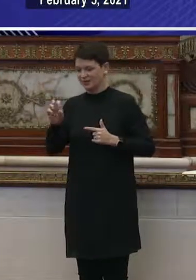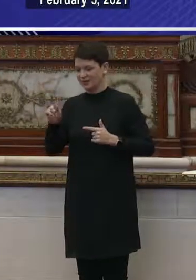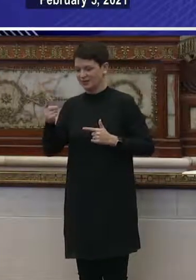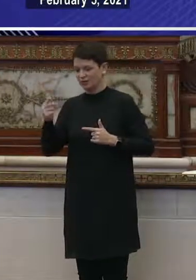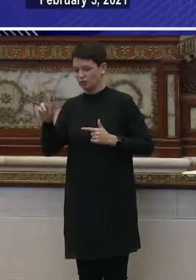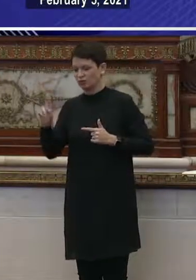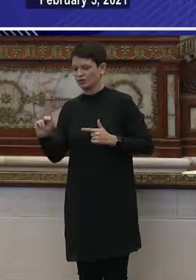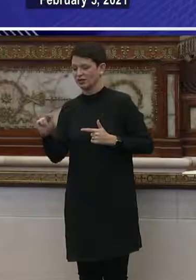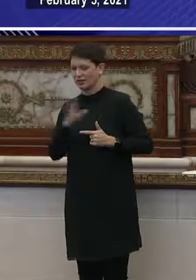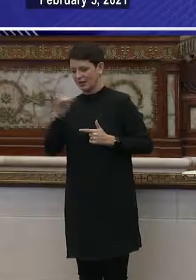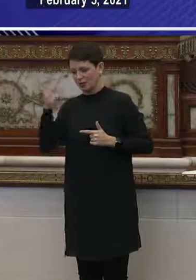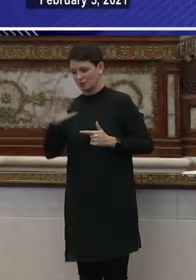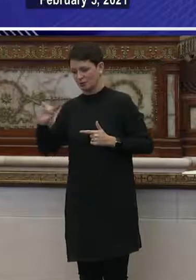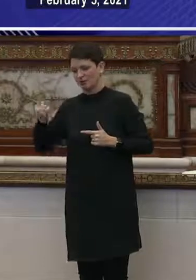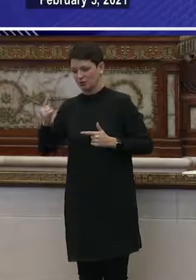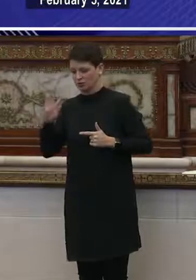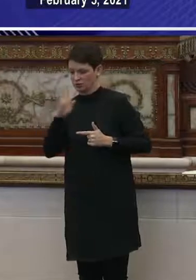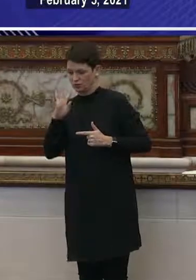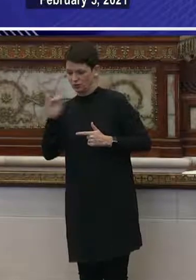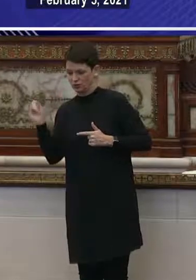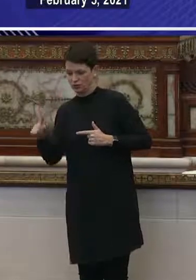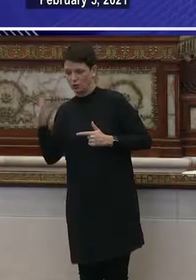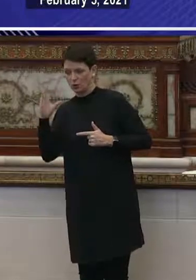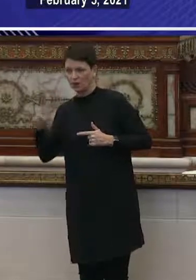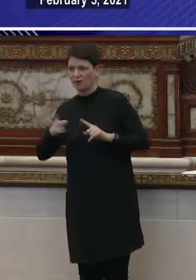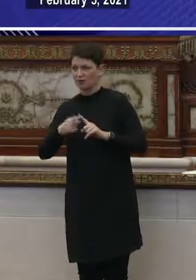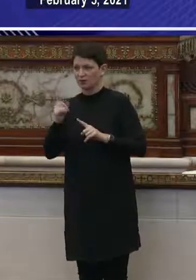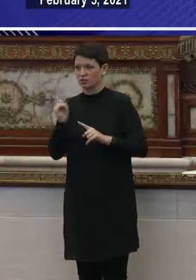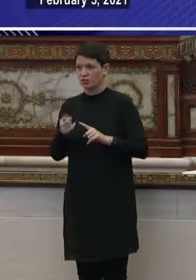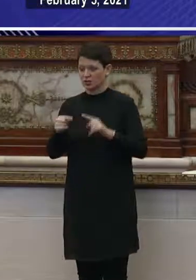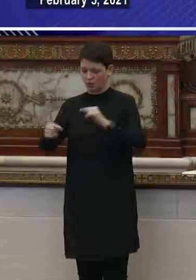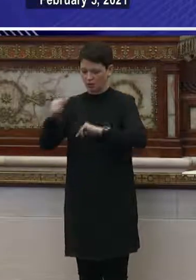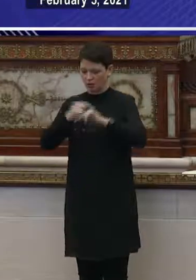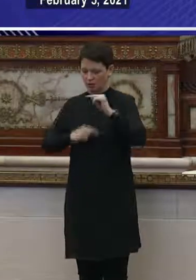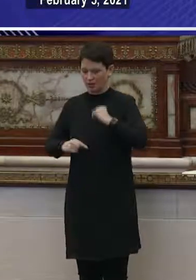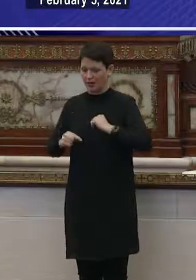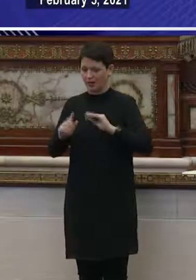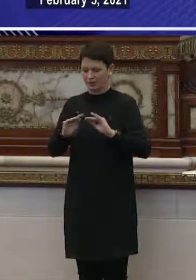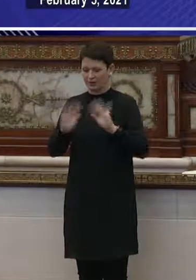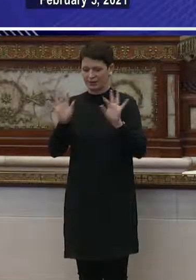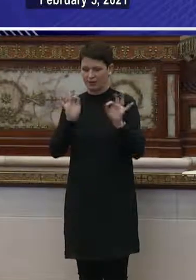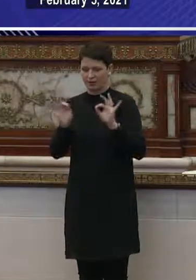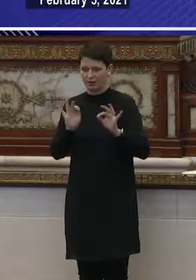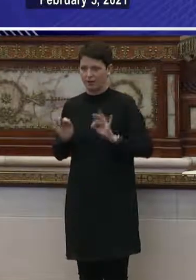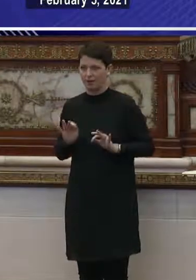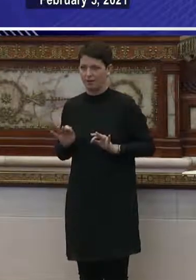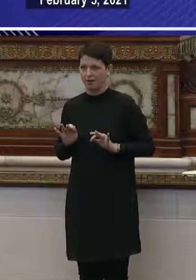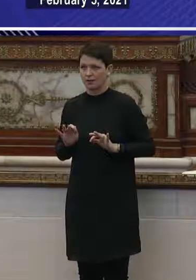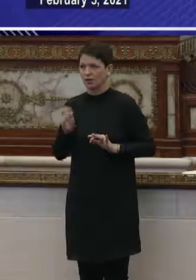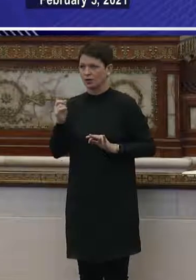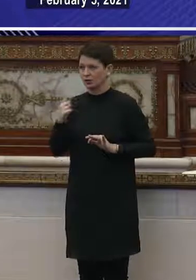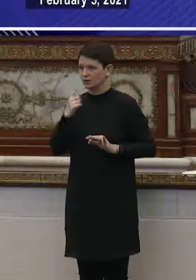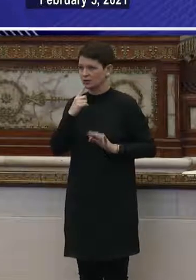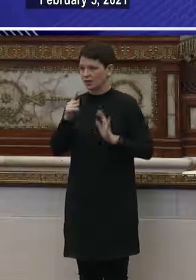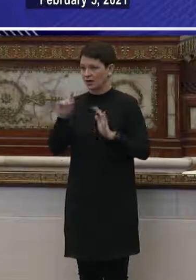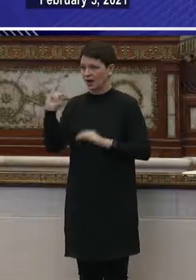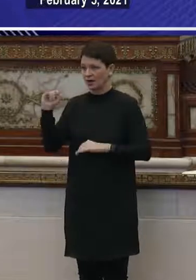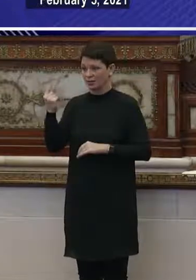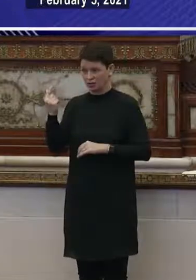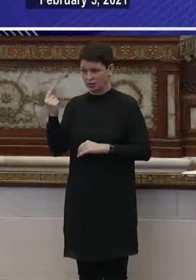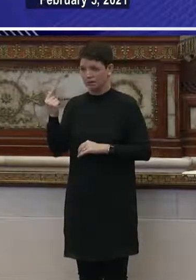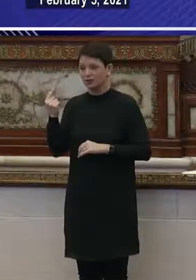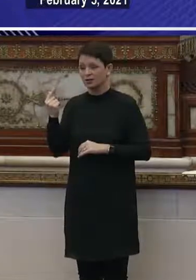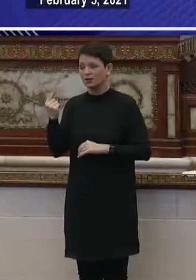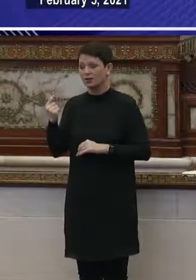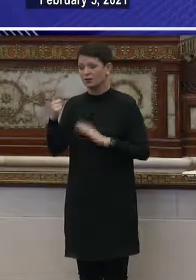Green is up first. But the first question I wanted to just go back to and clarify, you said the Inspector General